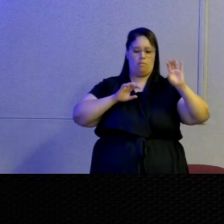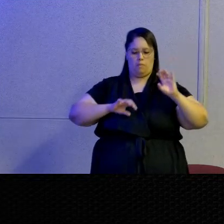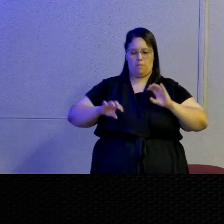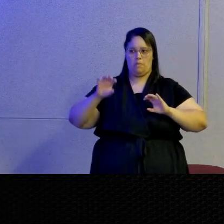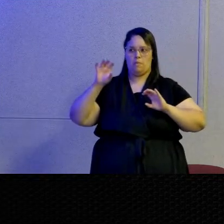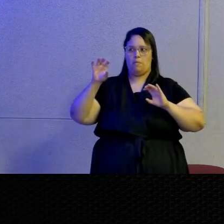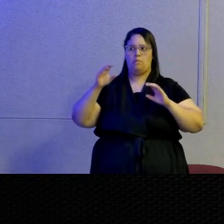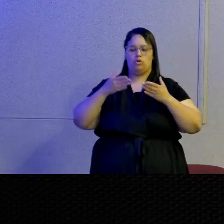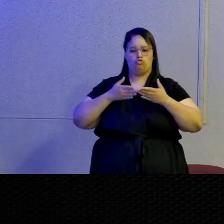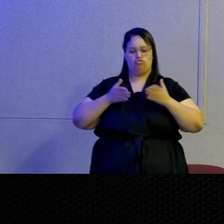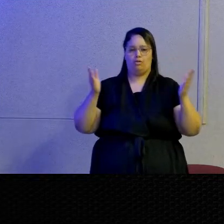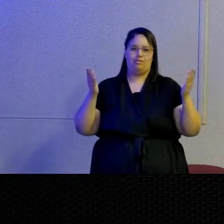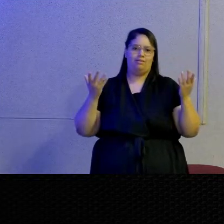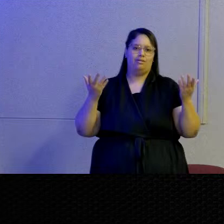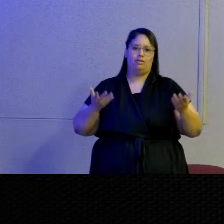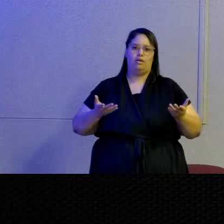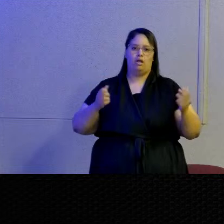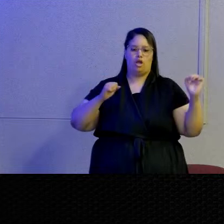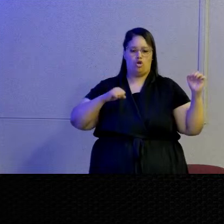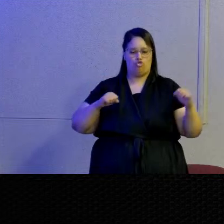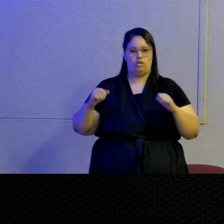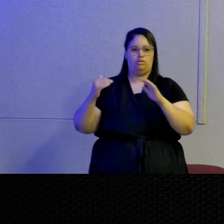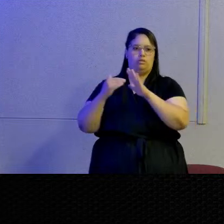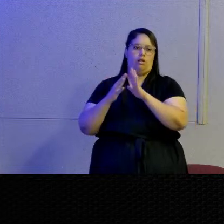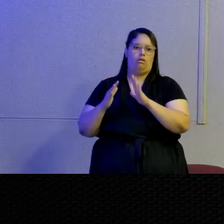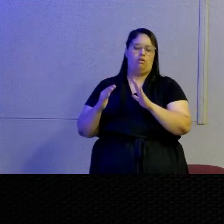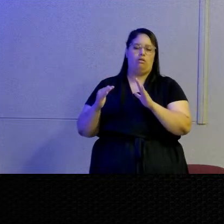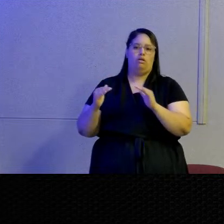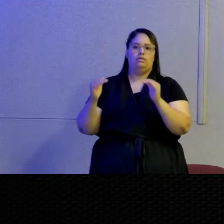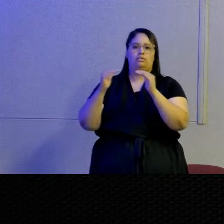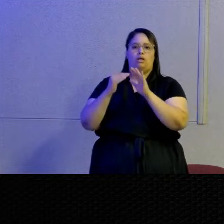generally agree with the standard model prediction.